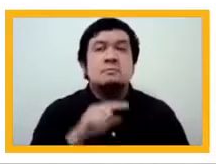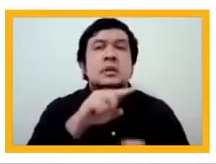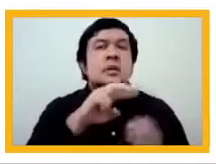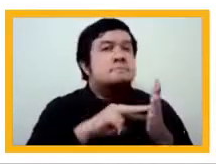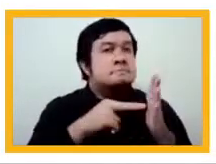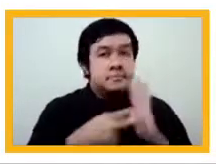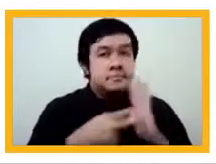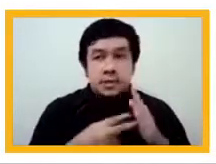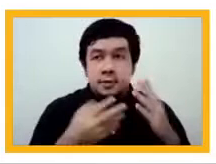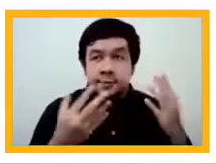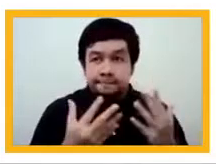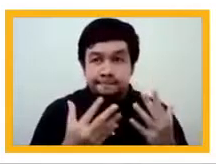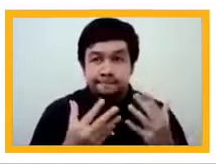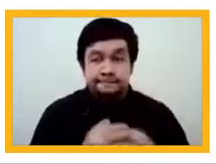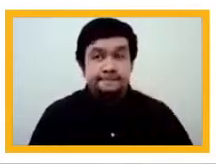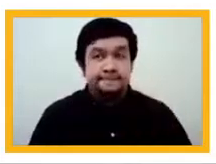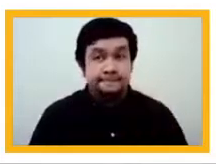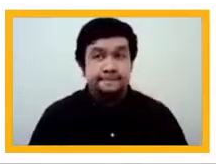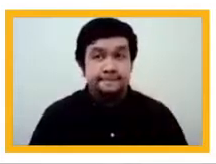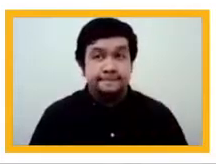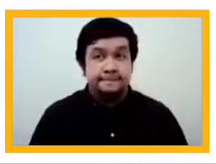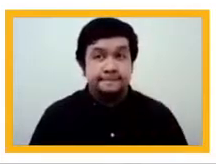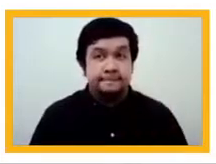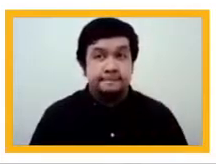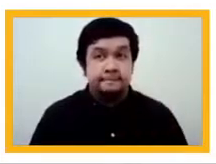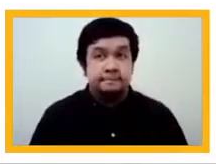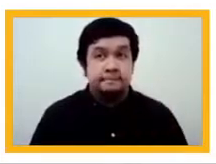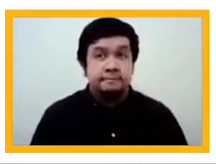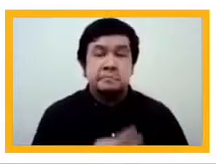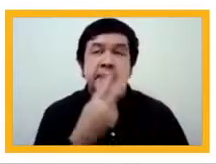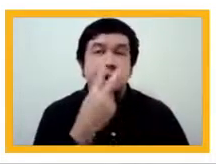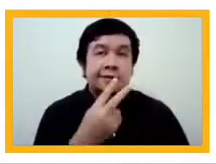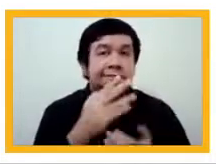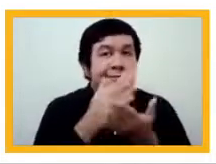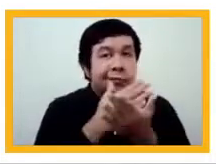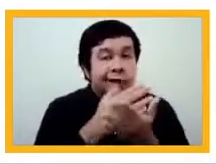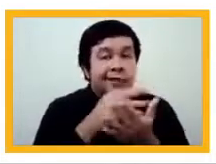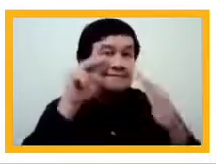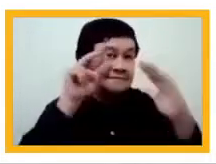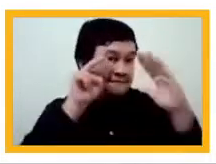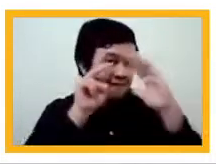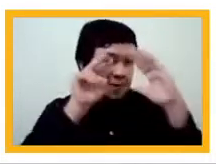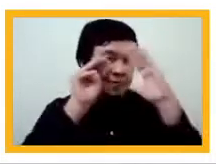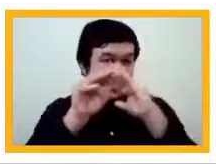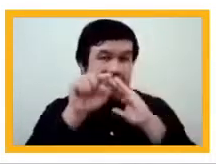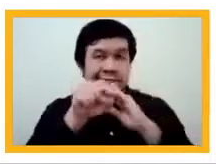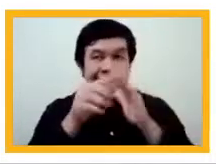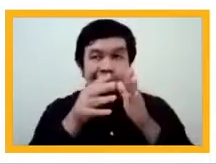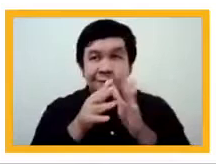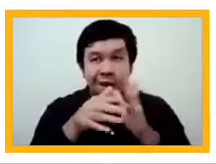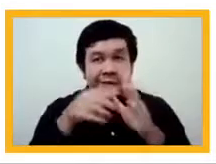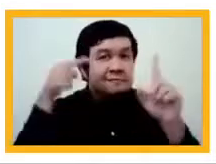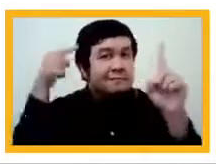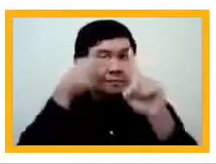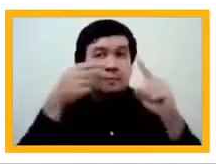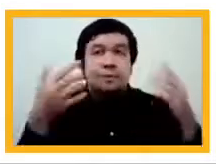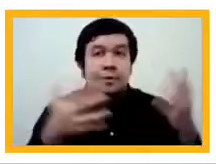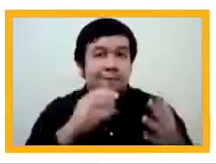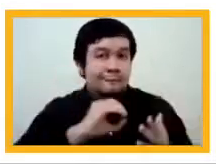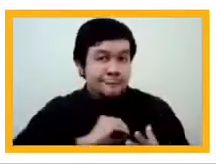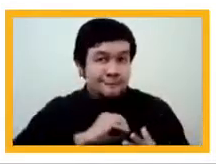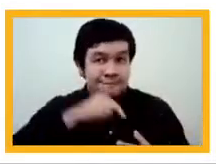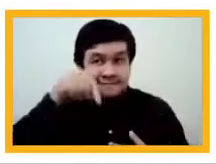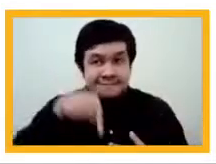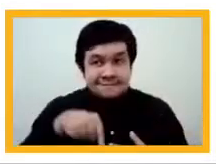vision and sharing mission together for our country. So that's I can say, because there's nothing else. You